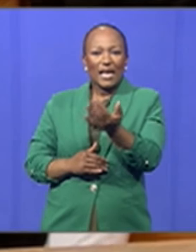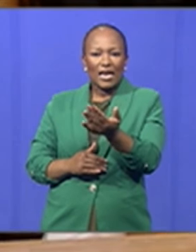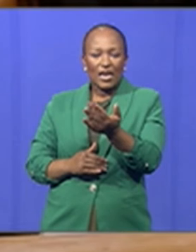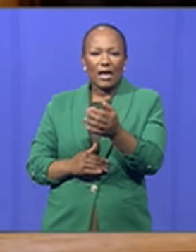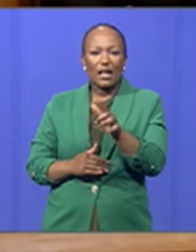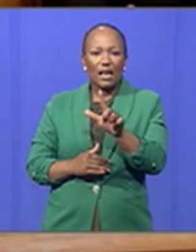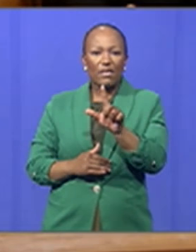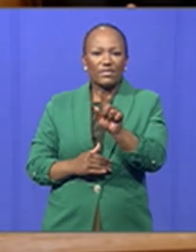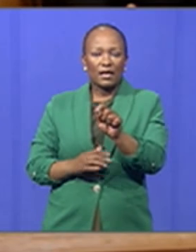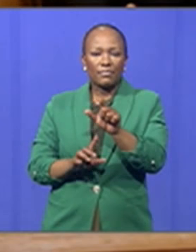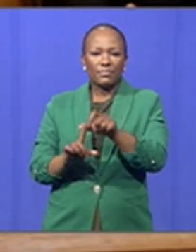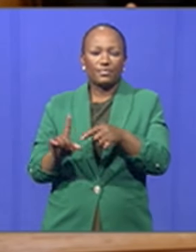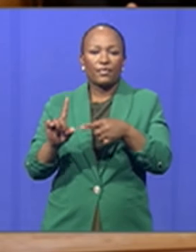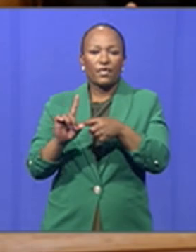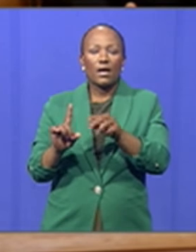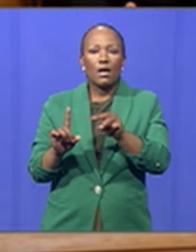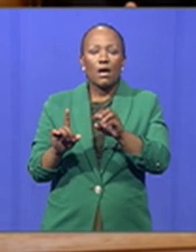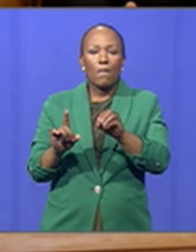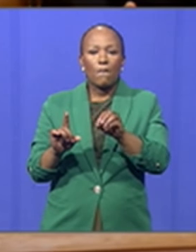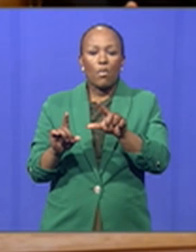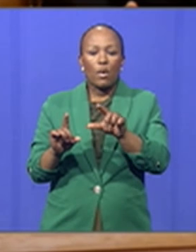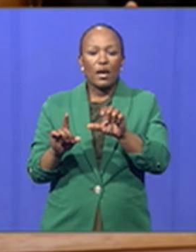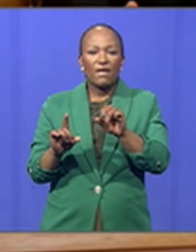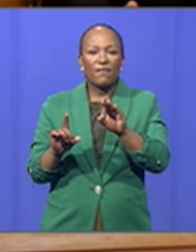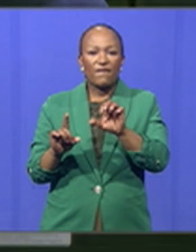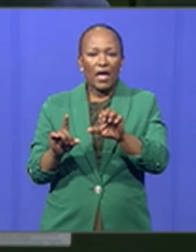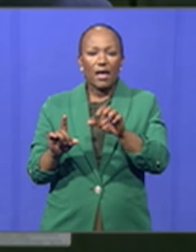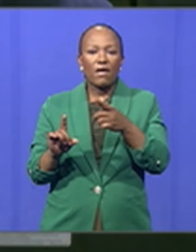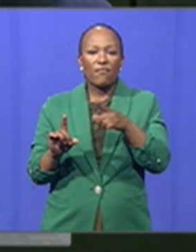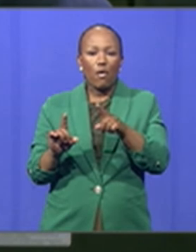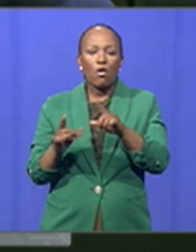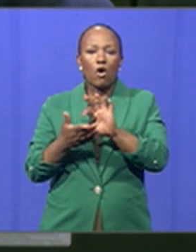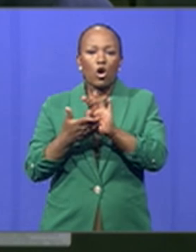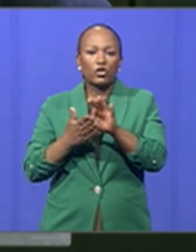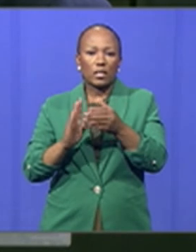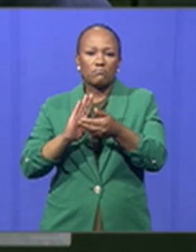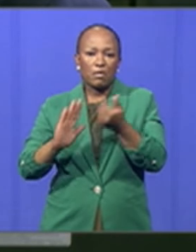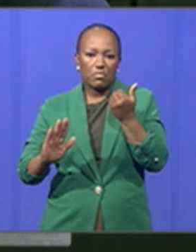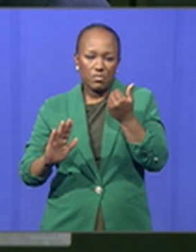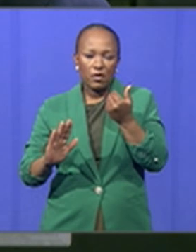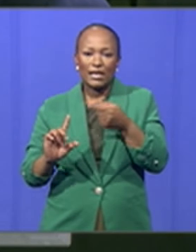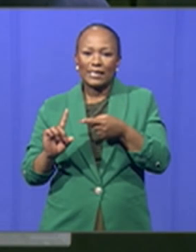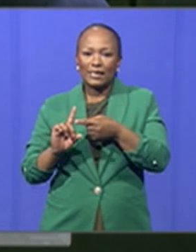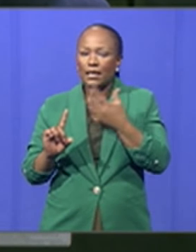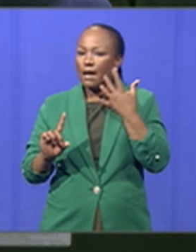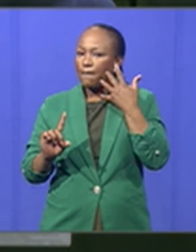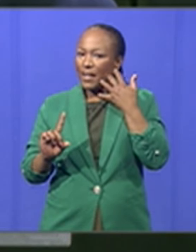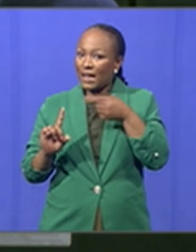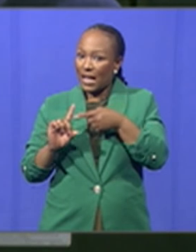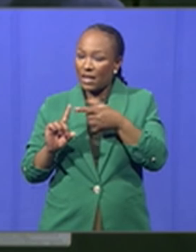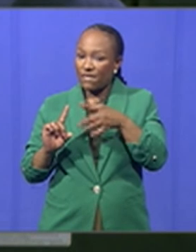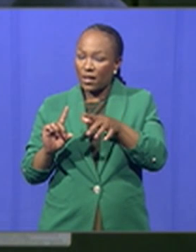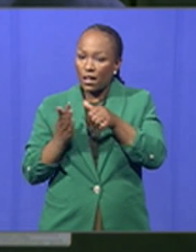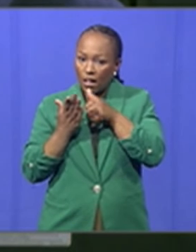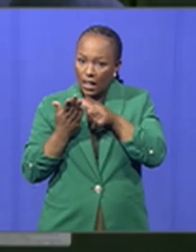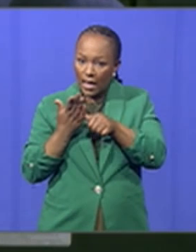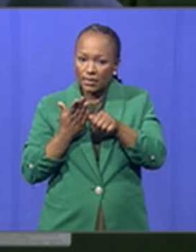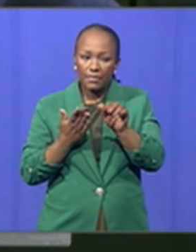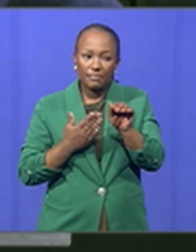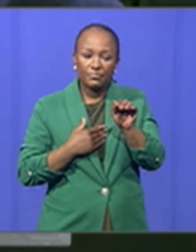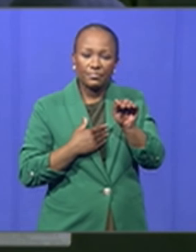Lieutenant General Molefe Isaac Fani ka ga go phumulwa ga kontraka. Matlala o rometše lengwalo leo go Mutsumi